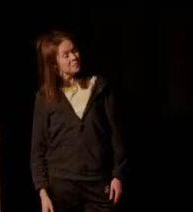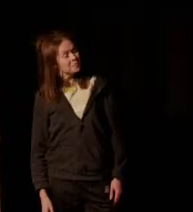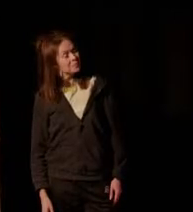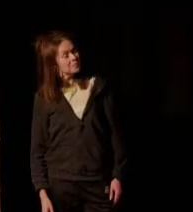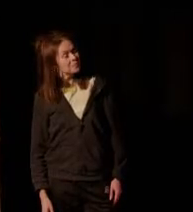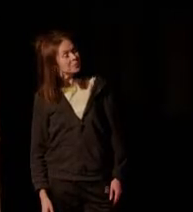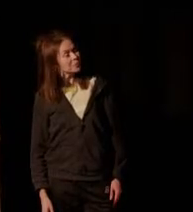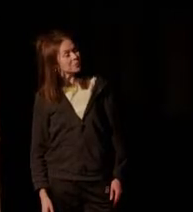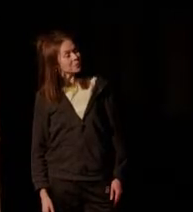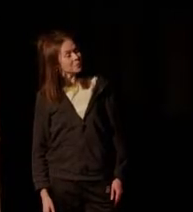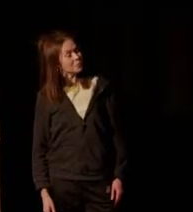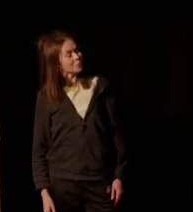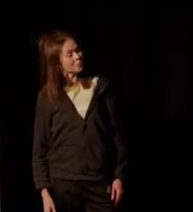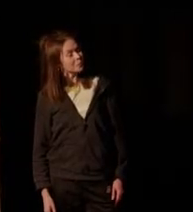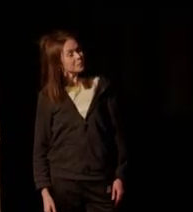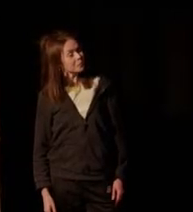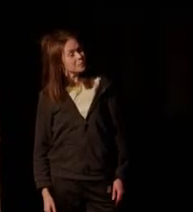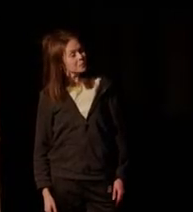heart.